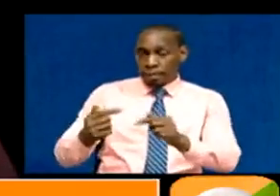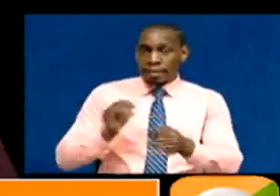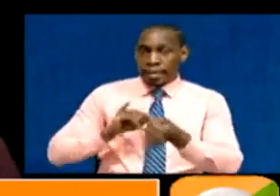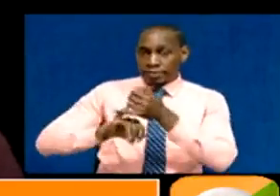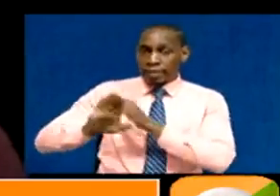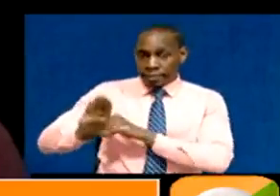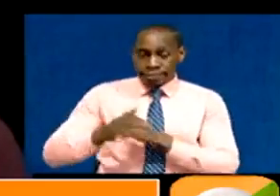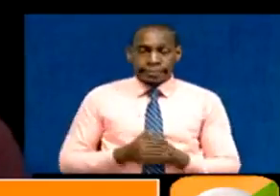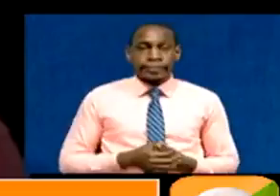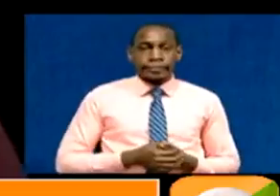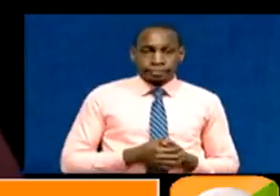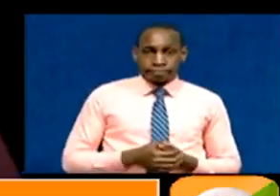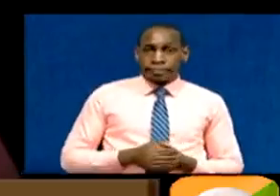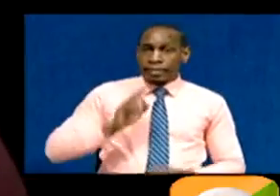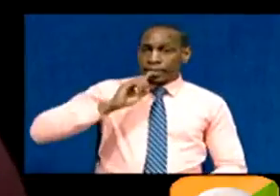yake.